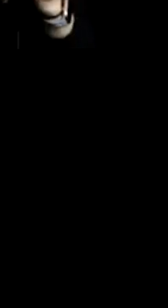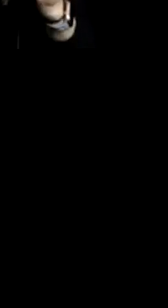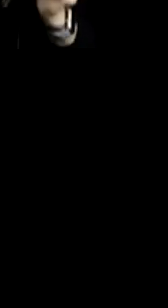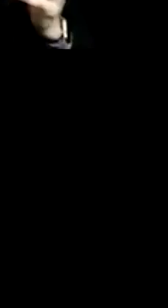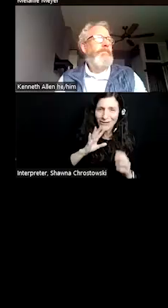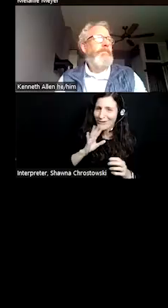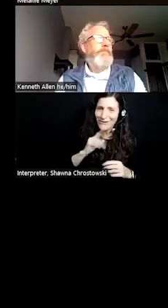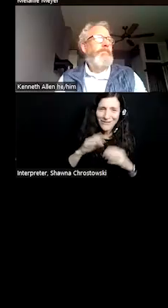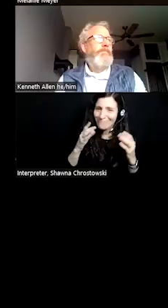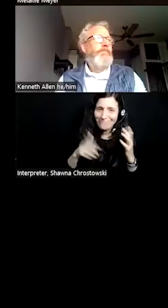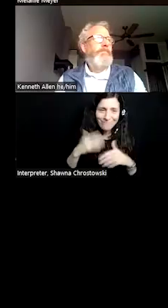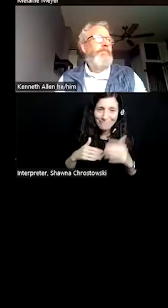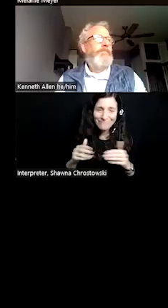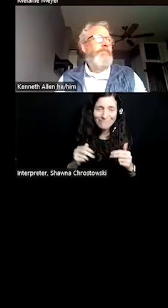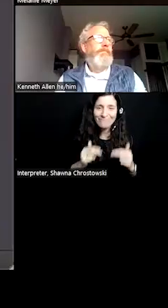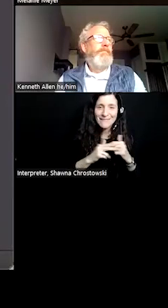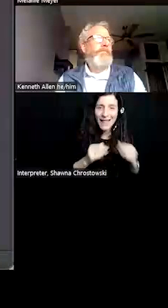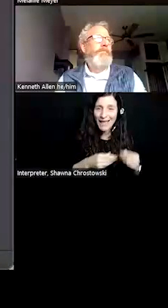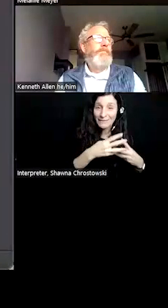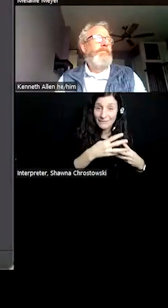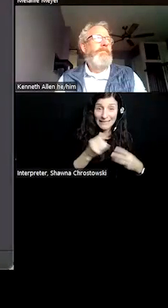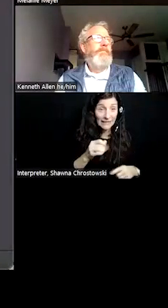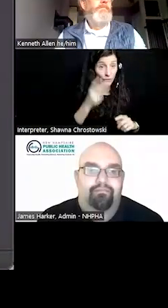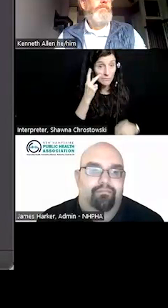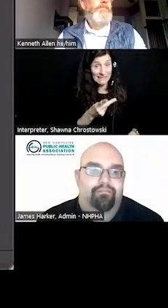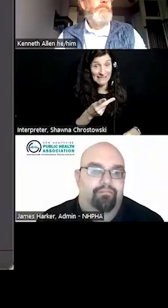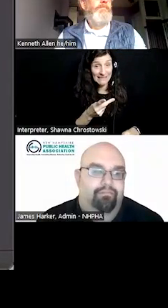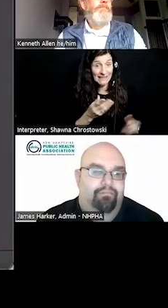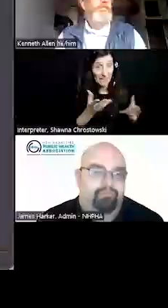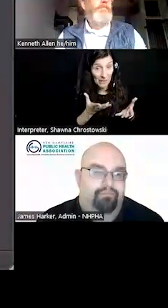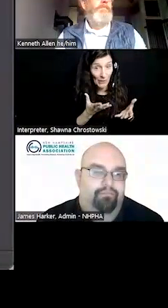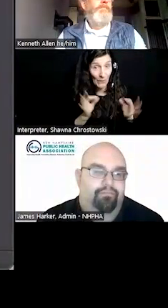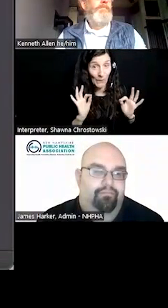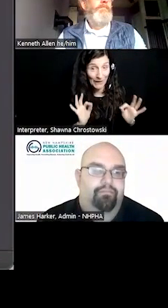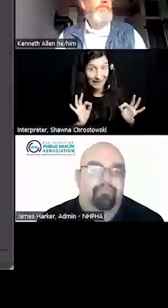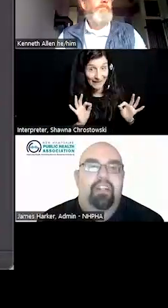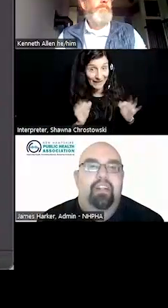up my slides. And somebody tell me if you are seeing my slides.